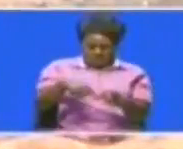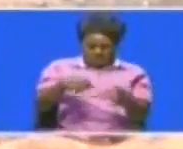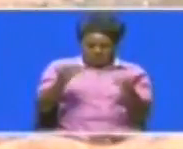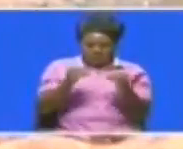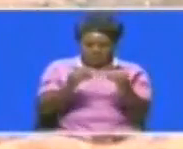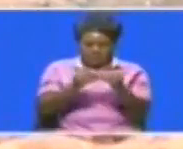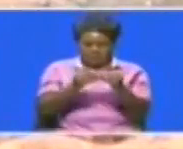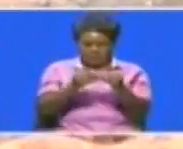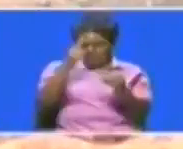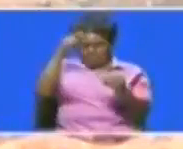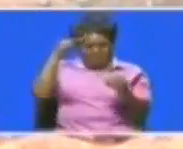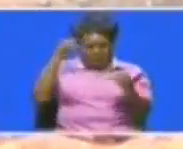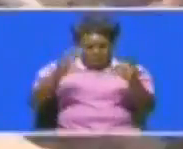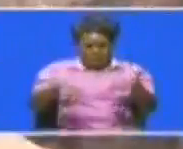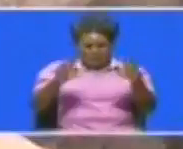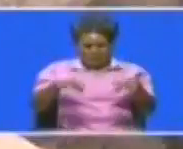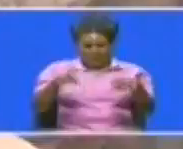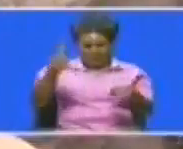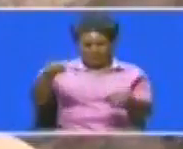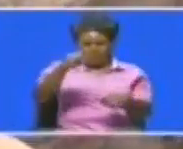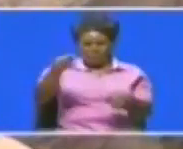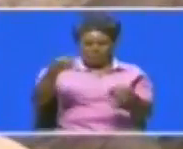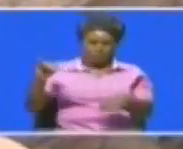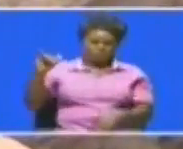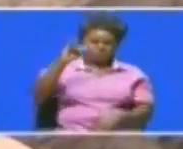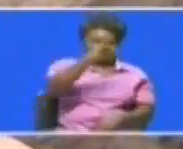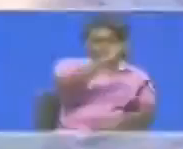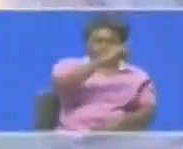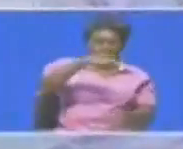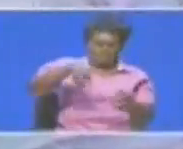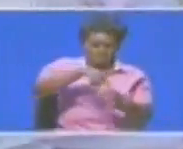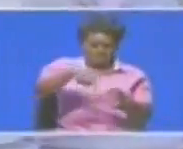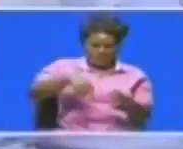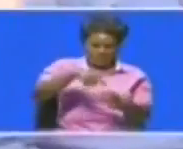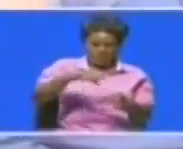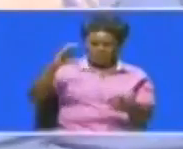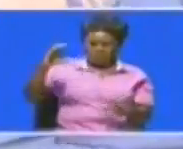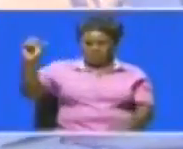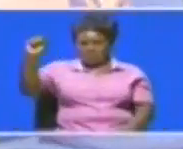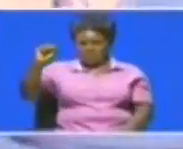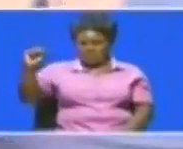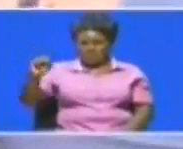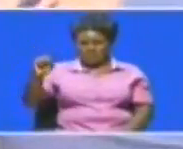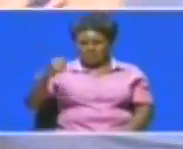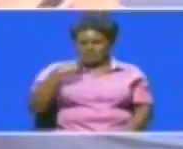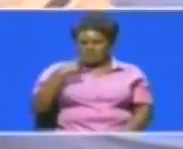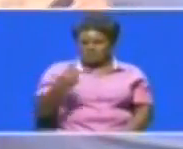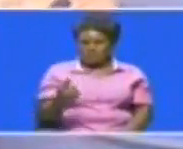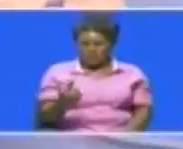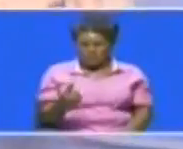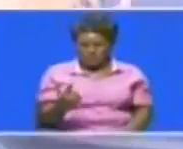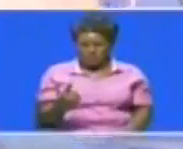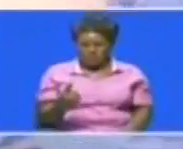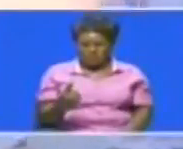the black market business on illegal importation and export of minerals. Cabinet Secretary Dan Kazungu says under declaration